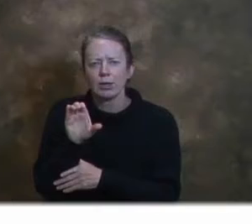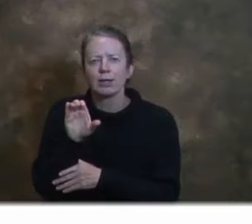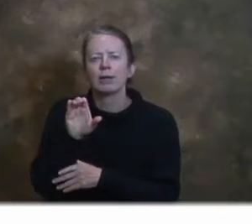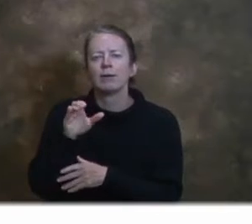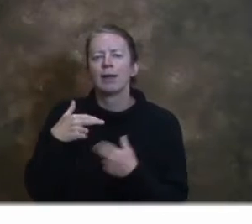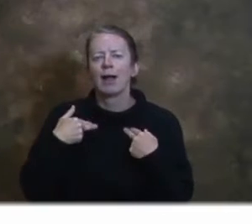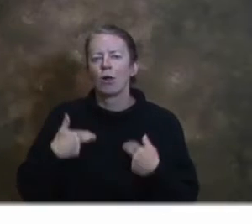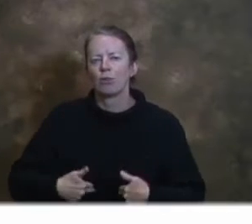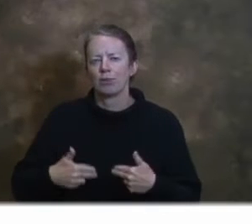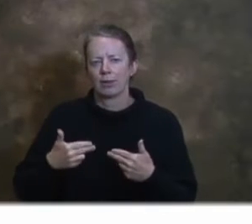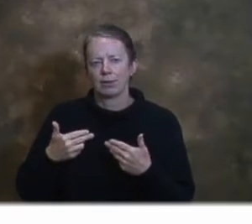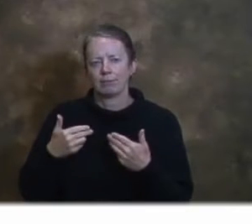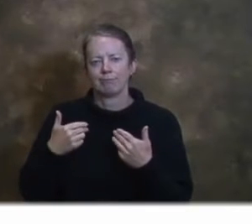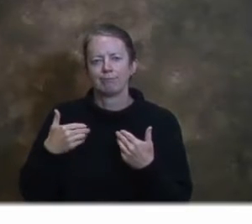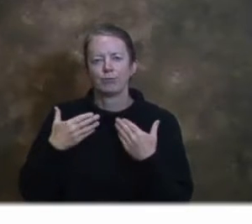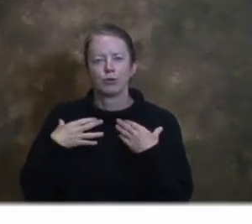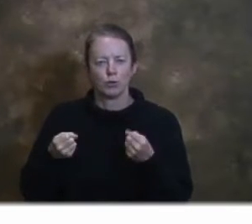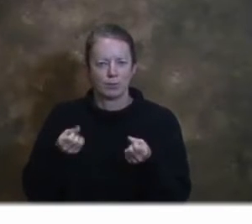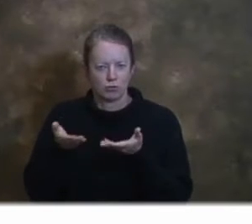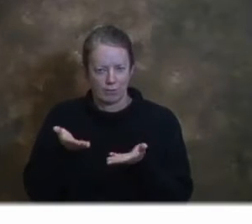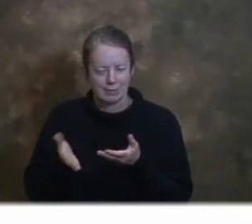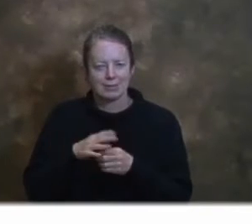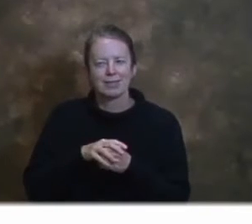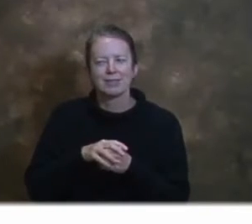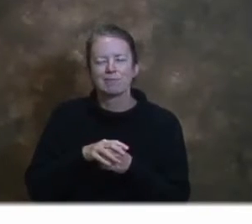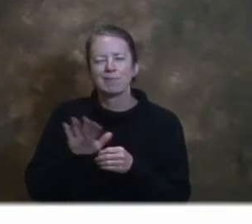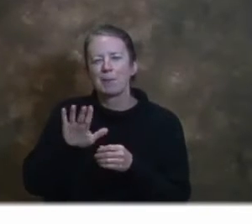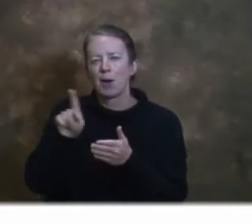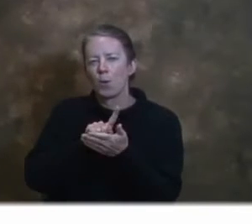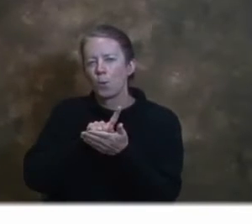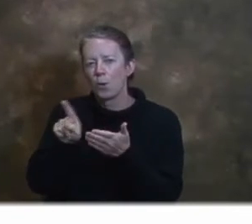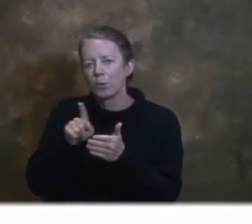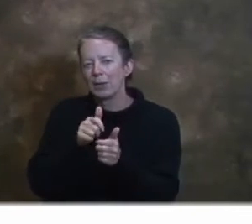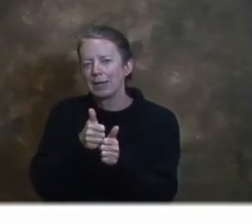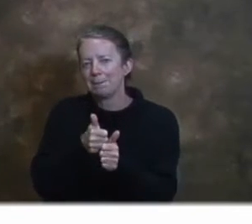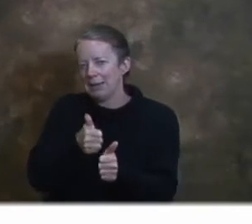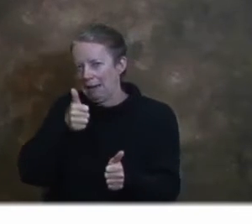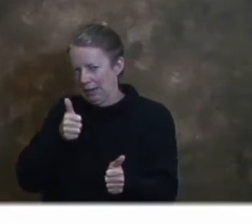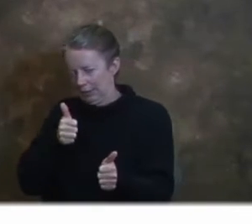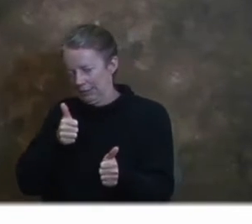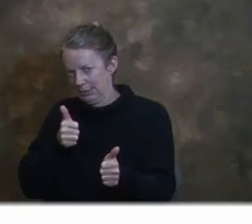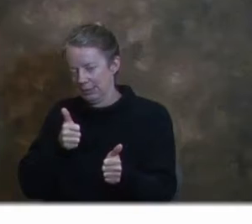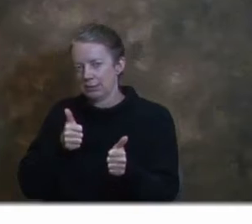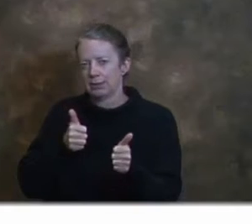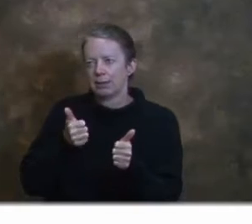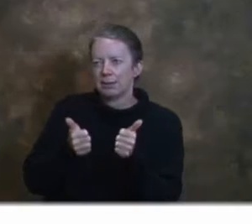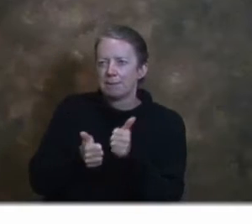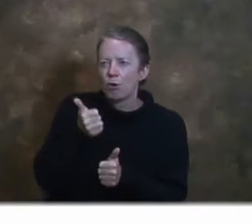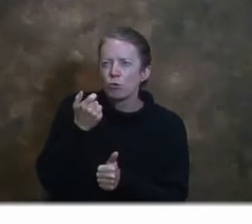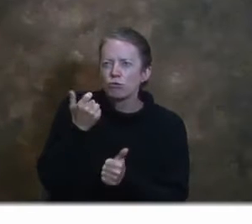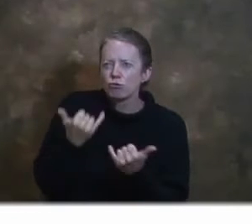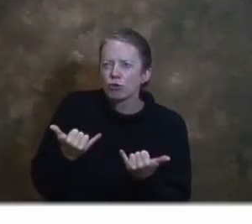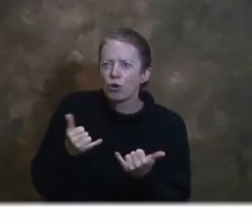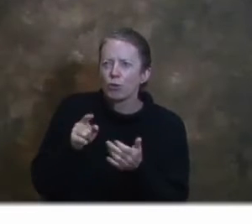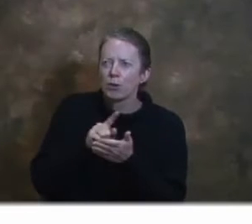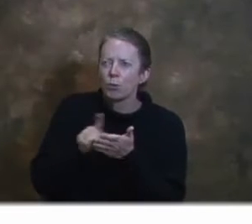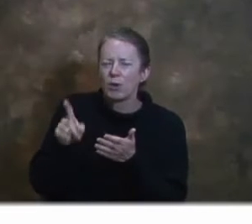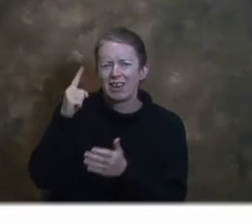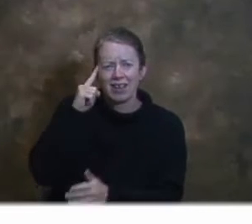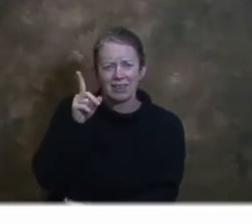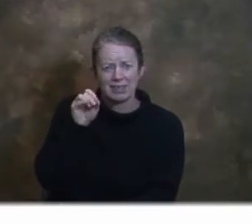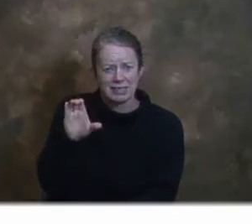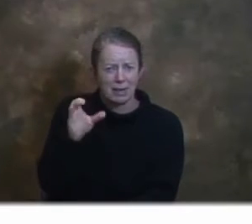that shows the sequencing, it's about a week behind or so, and its most current week, I believe, was like December, maybe 11th